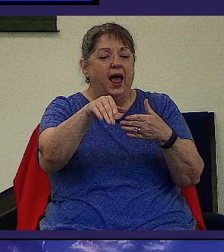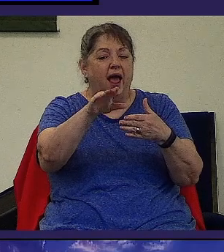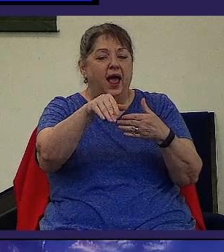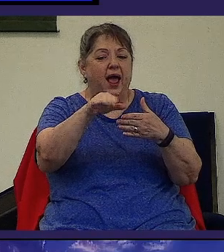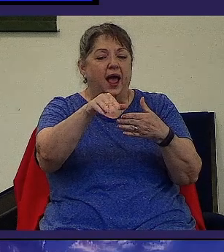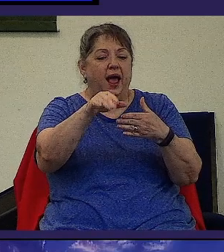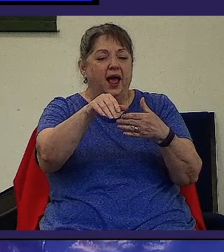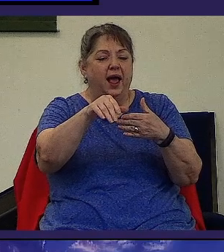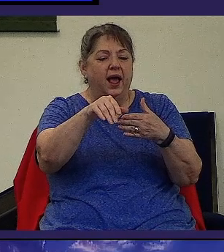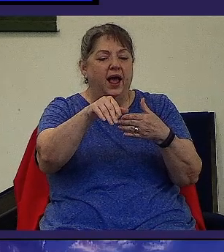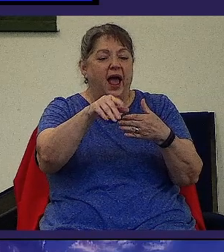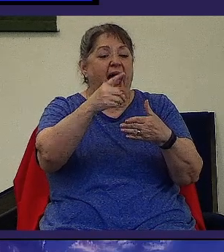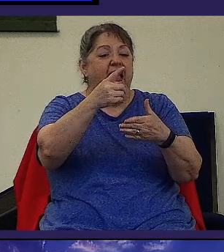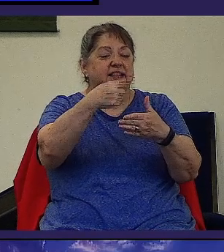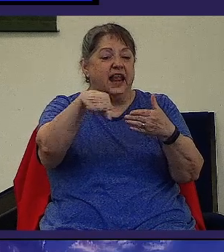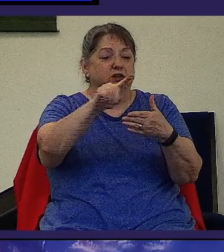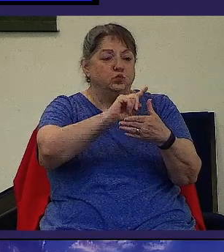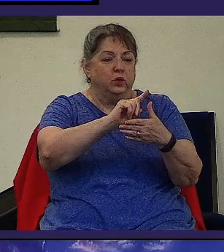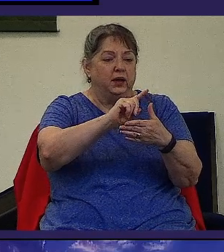all right so uh